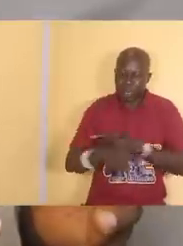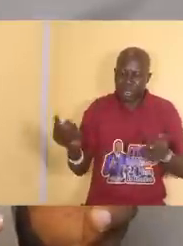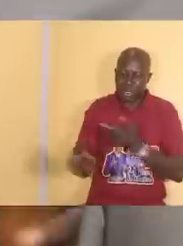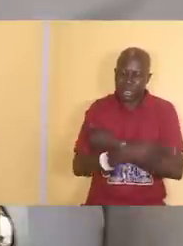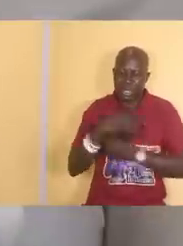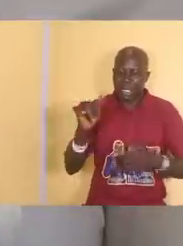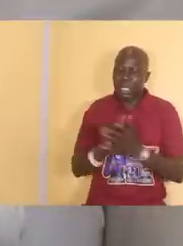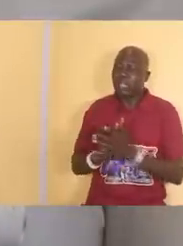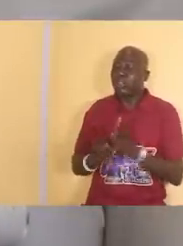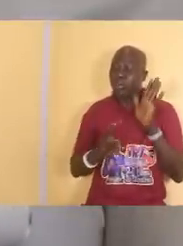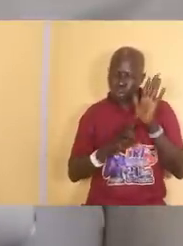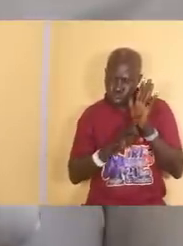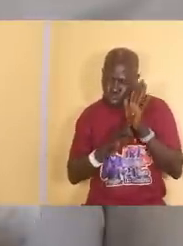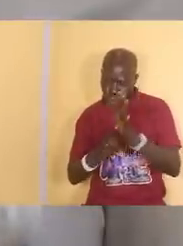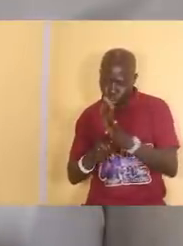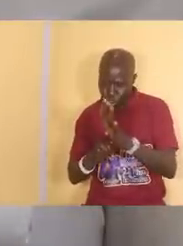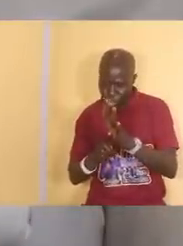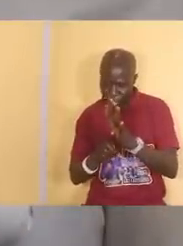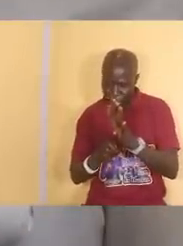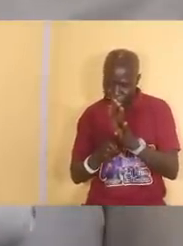of the day.